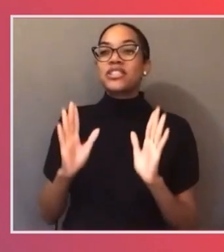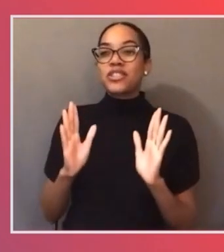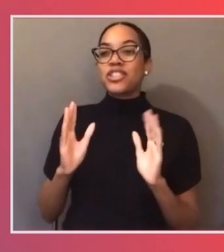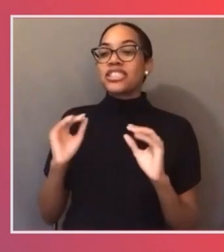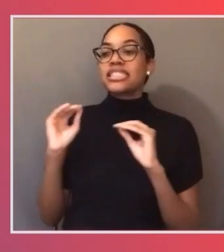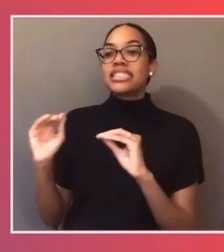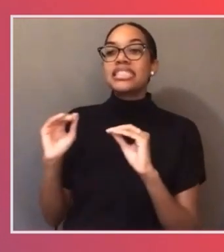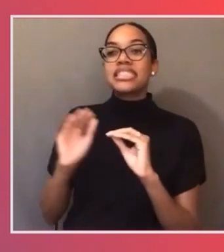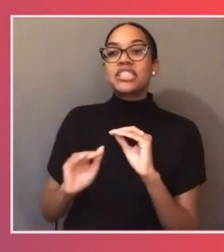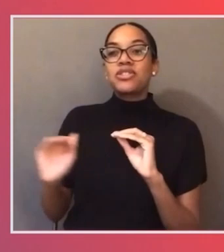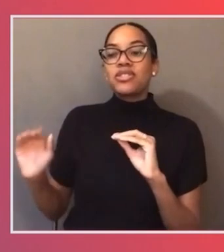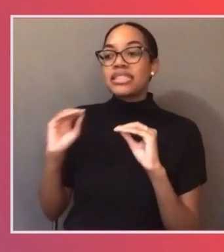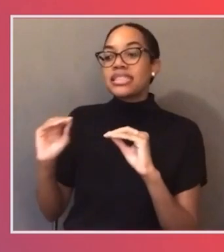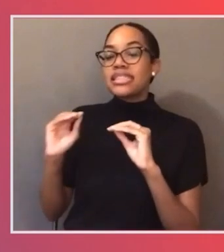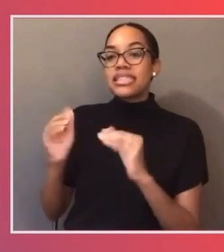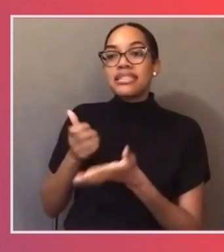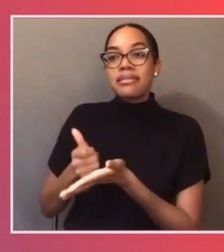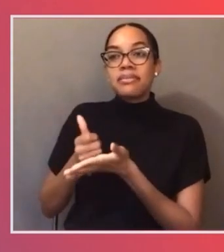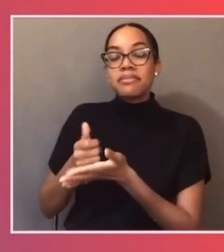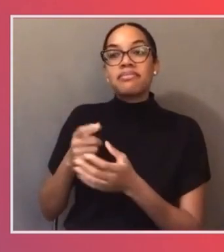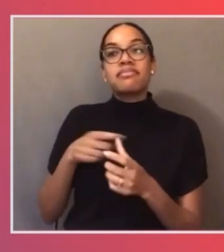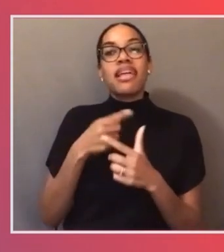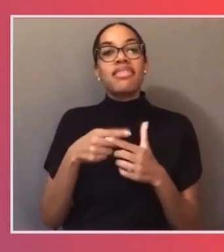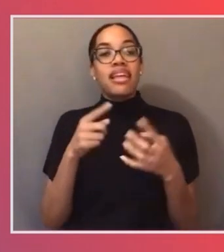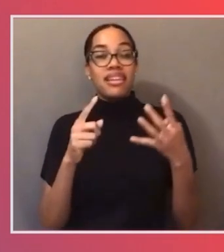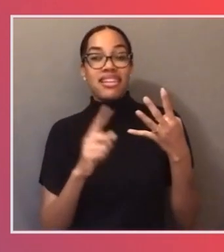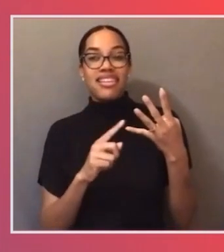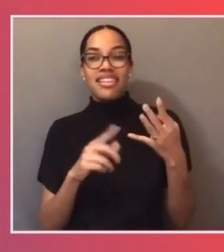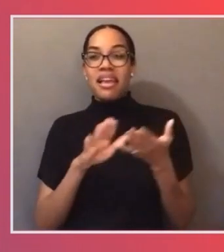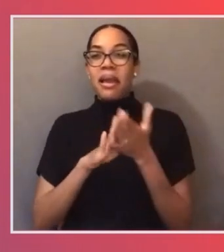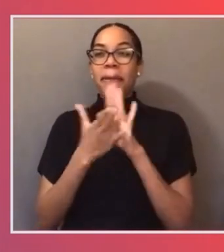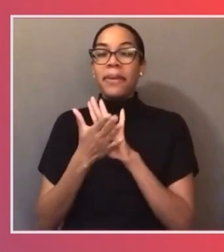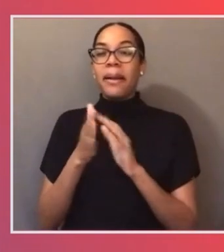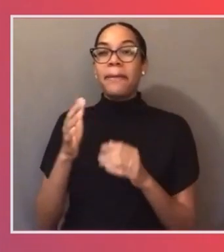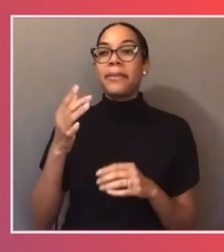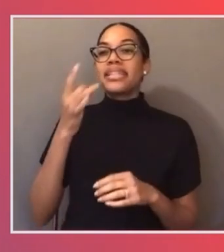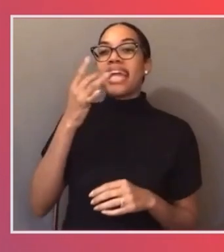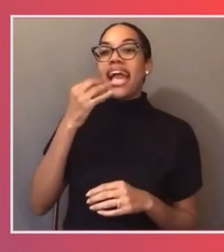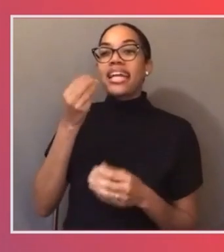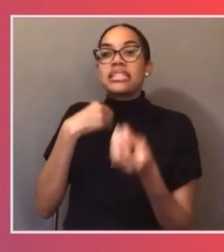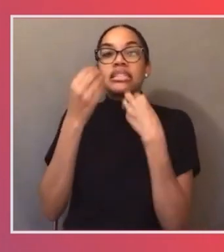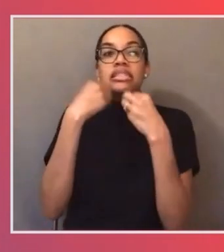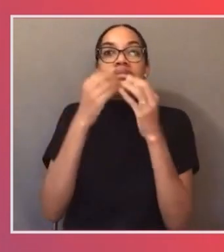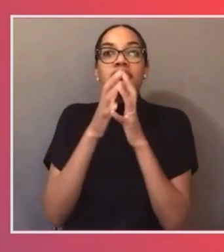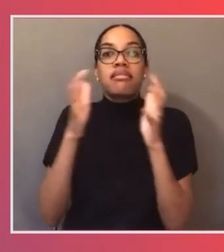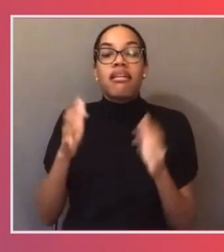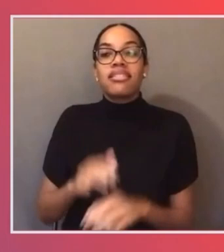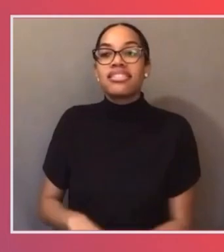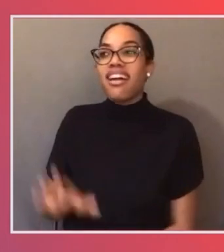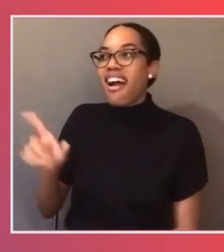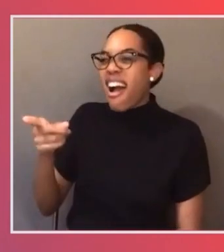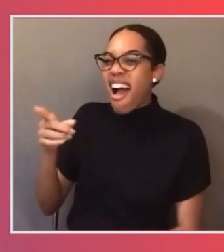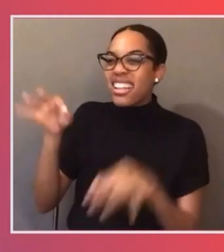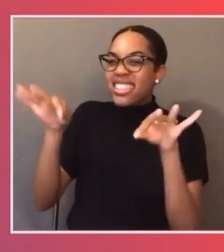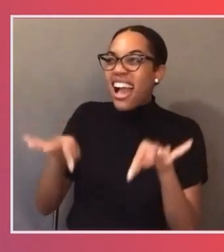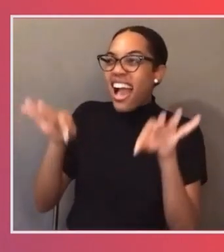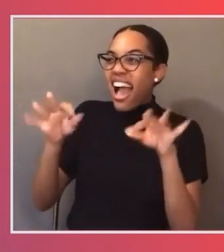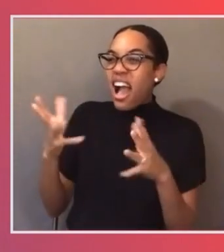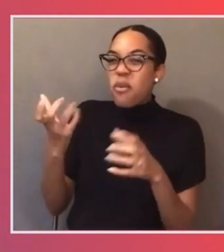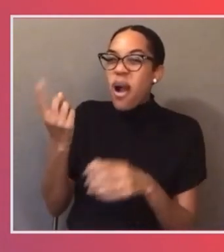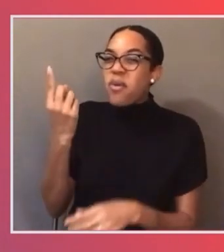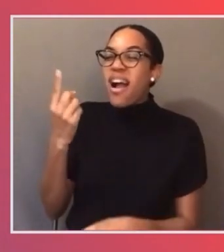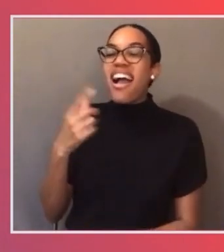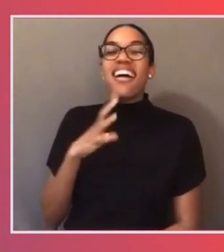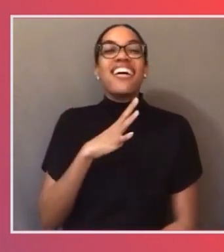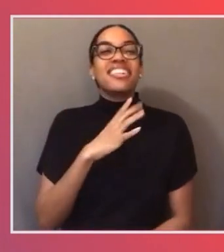you. If you're up. I'll get one. Now, quick question. Have you voted yet? And